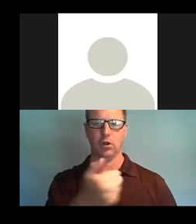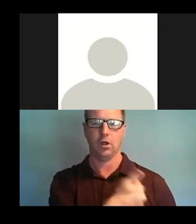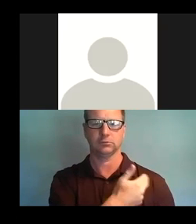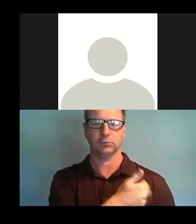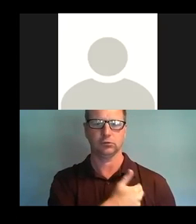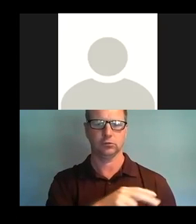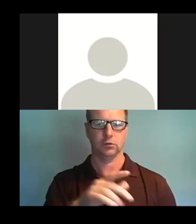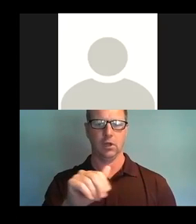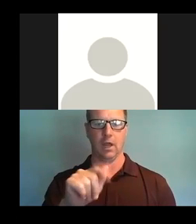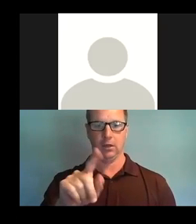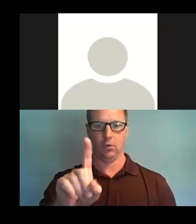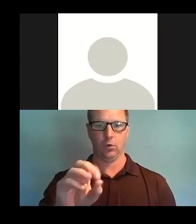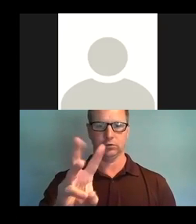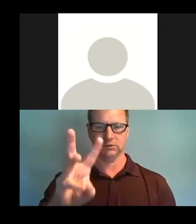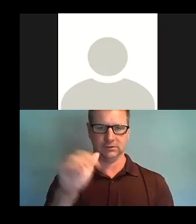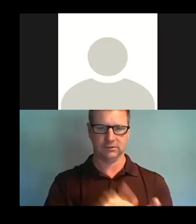at the price of